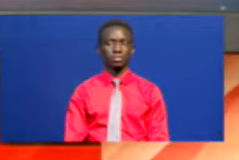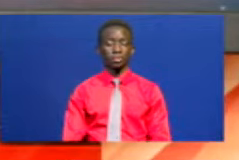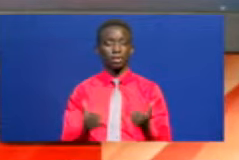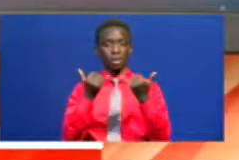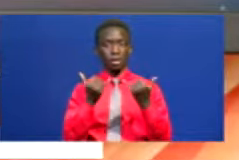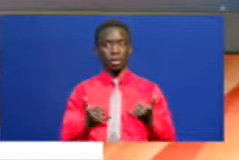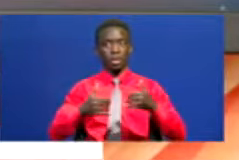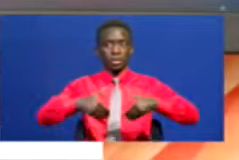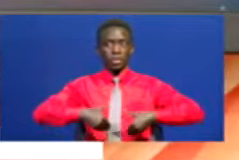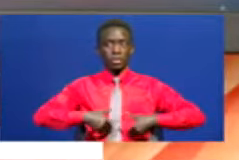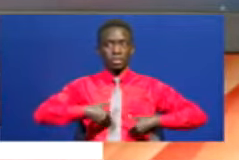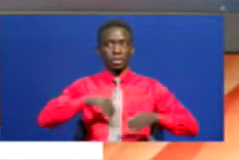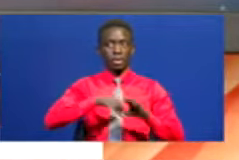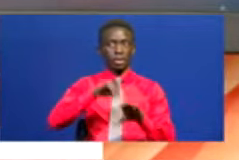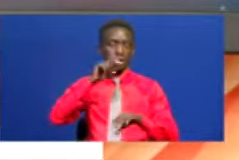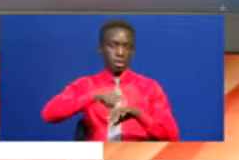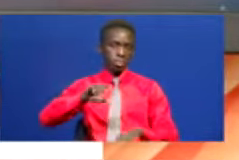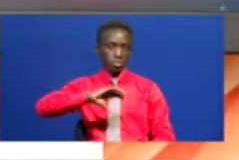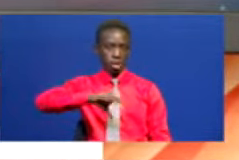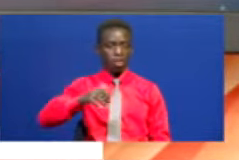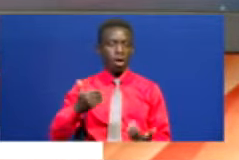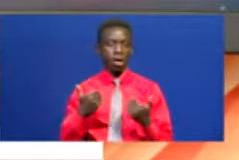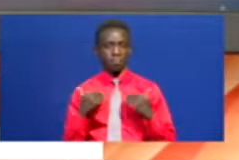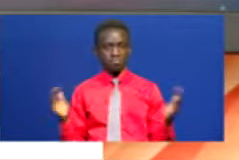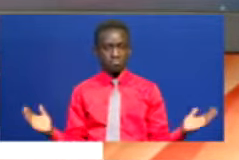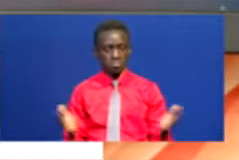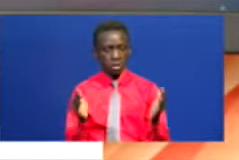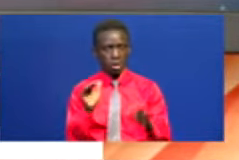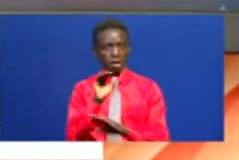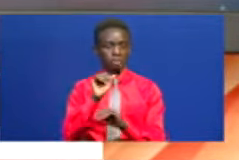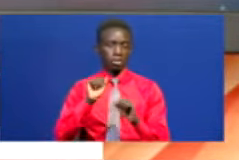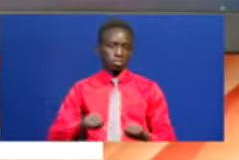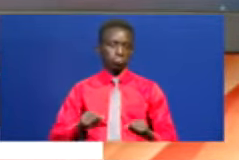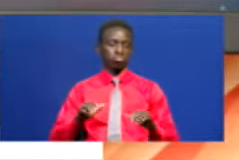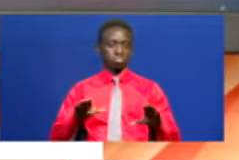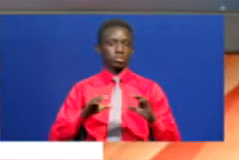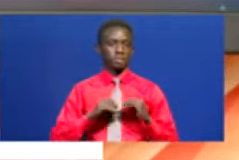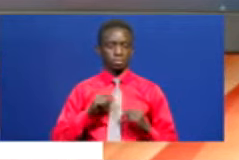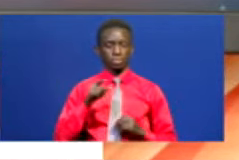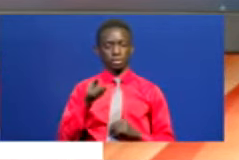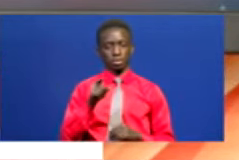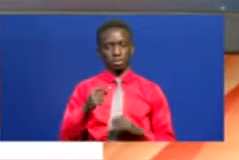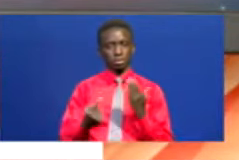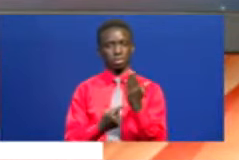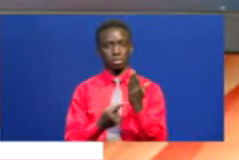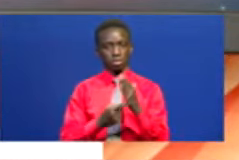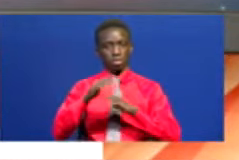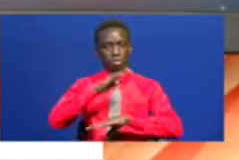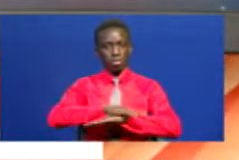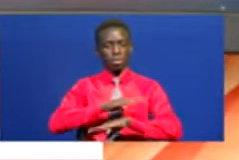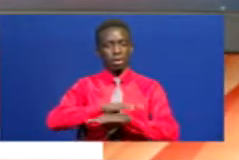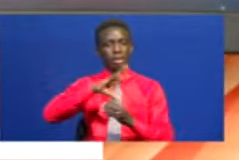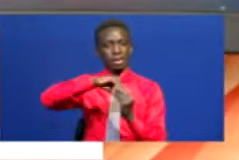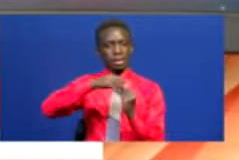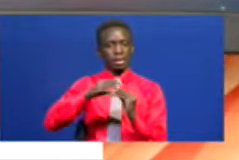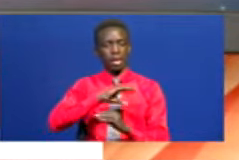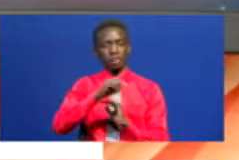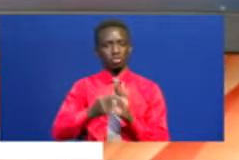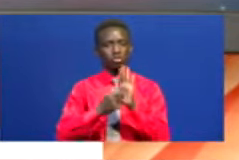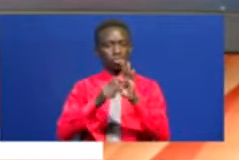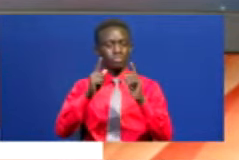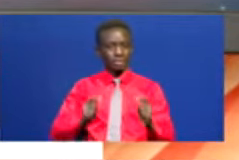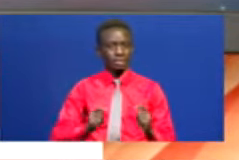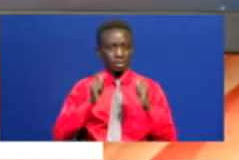Now, the youth in Embu County have been urged to embrace digital platforms to create and expose their talents and tap